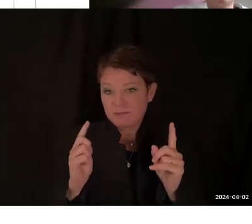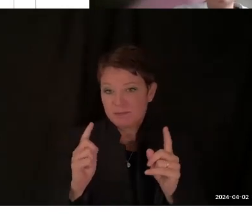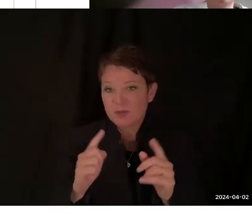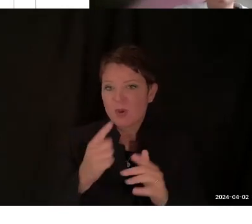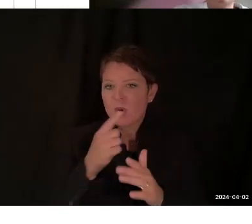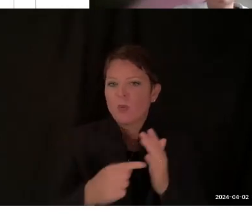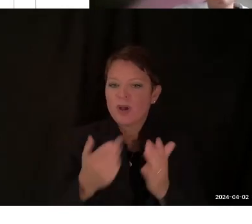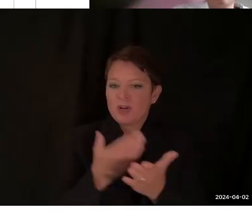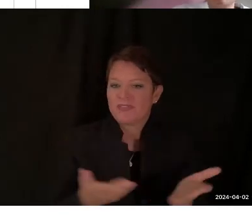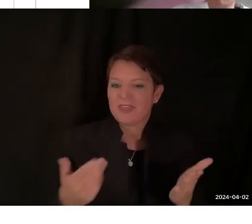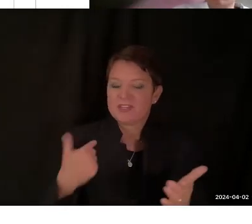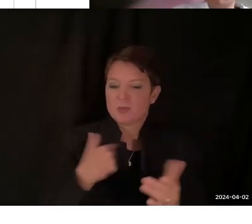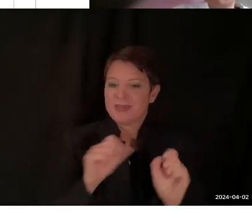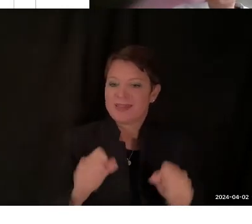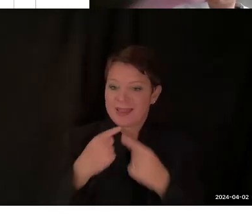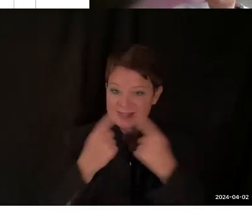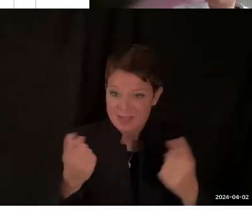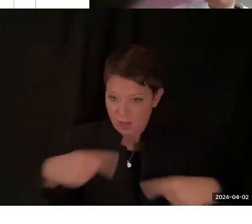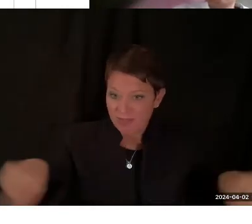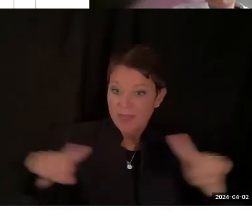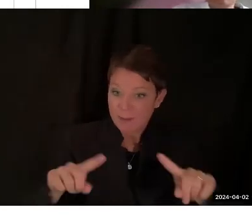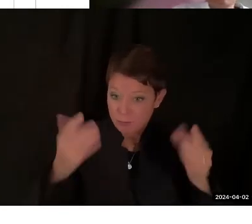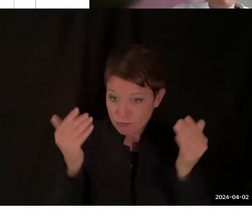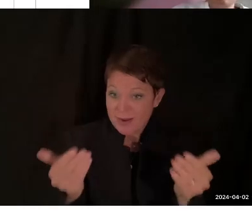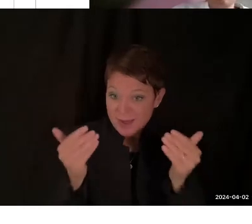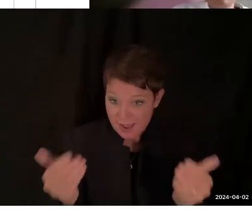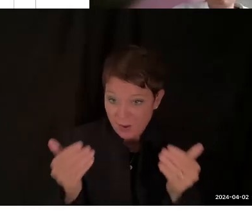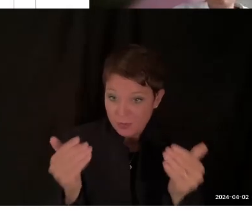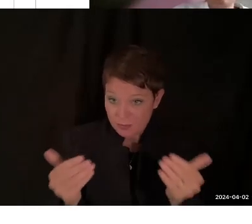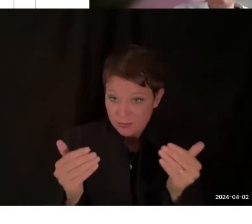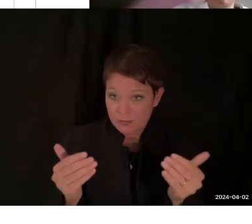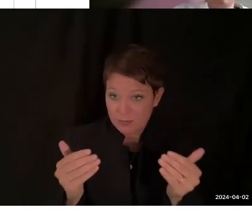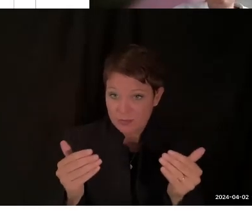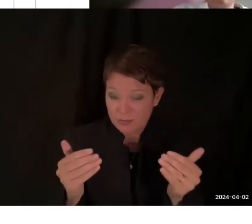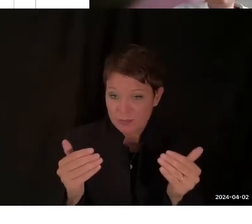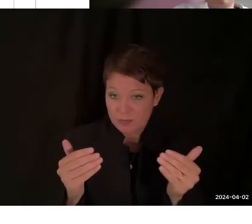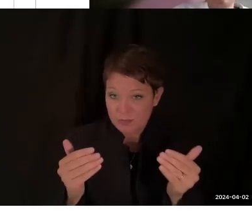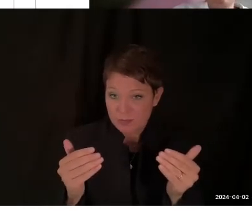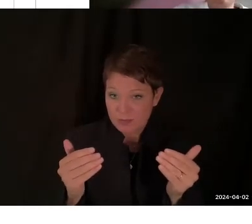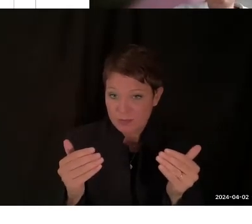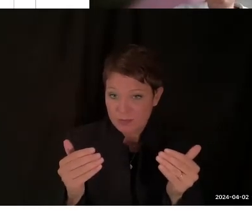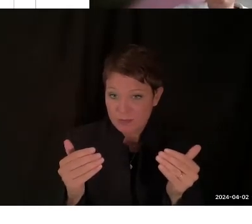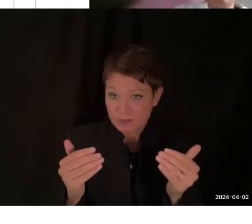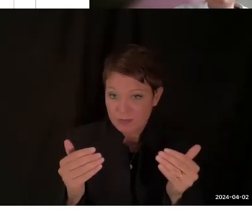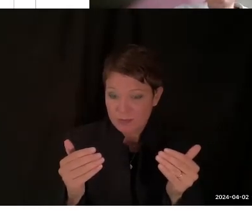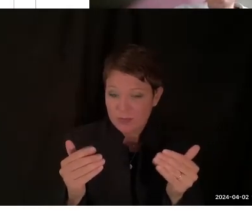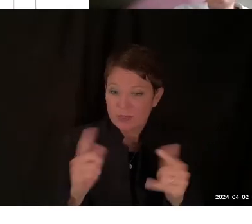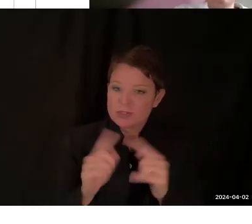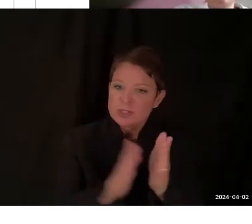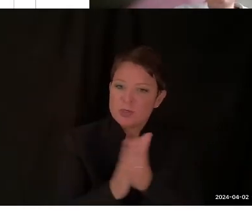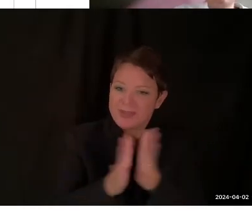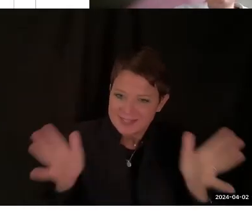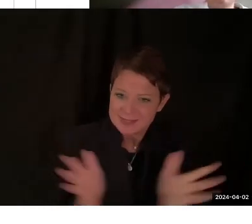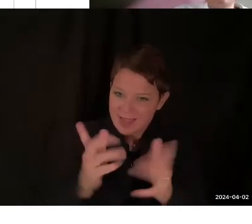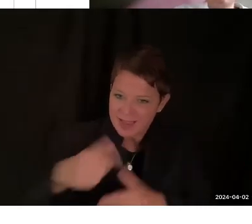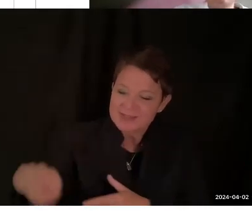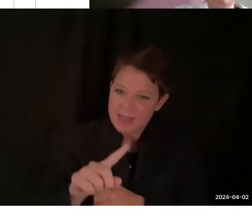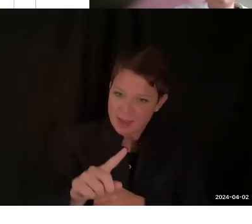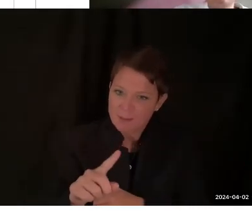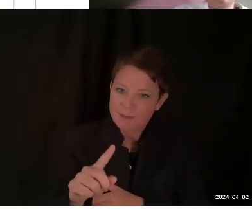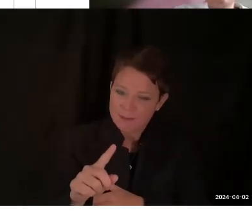what are the things that we can say to them at this point to entice them